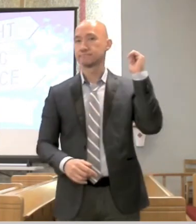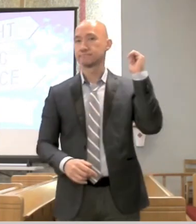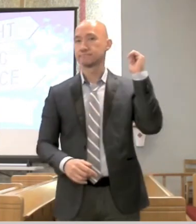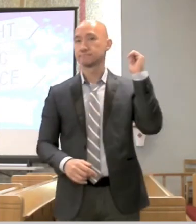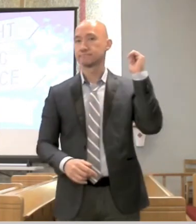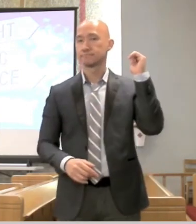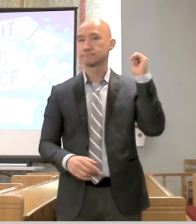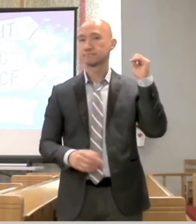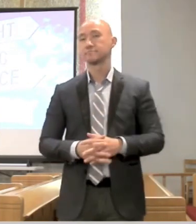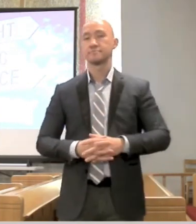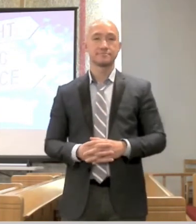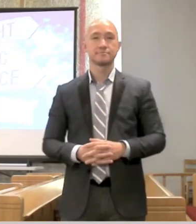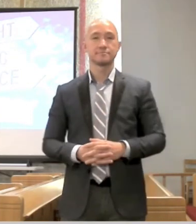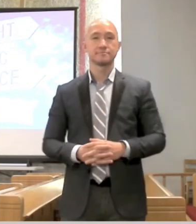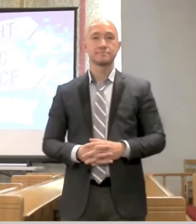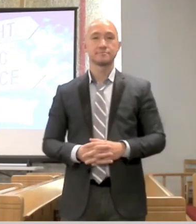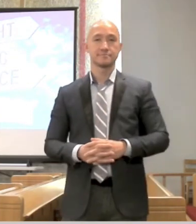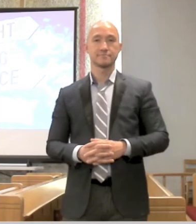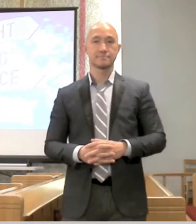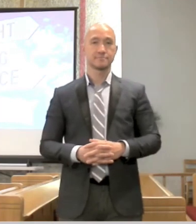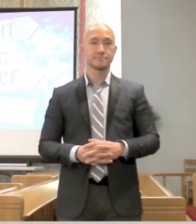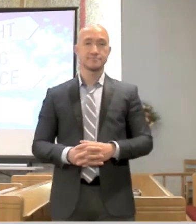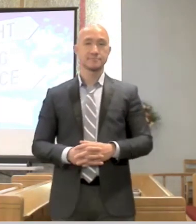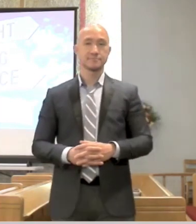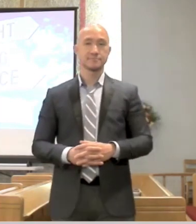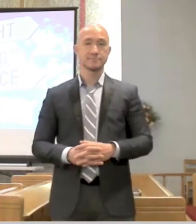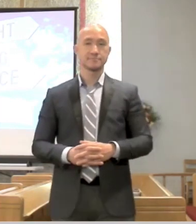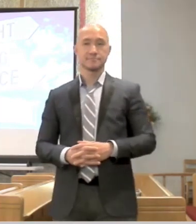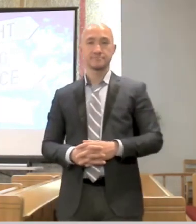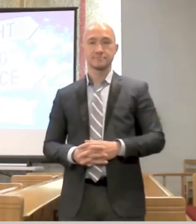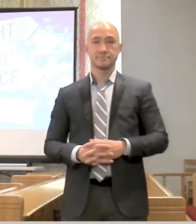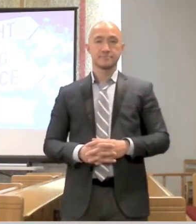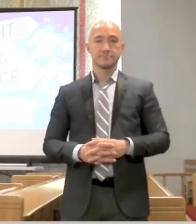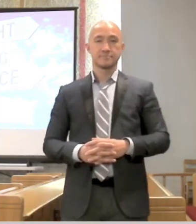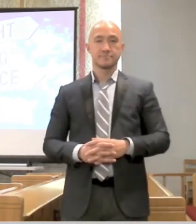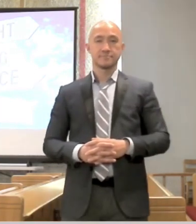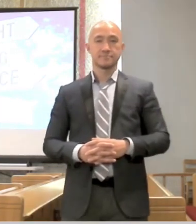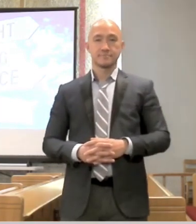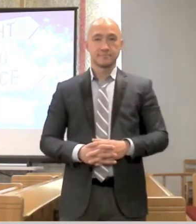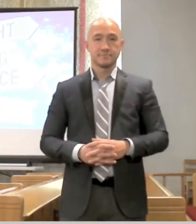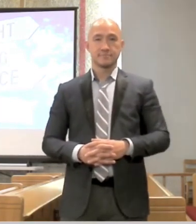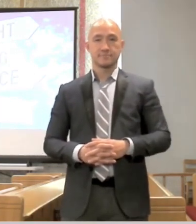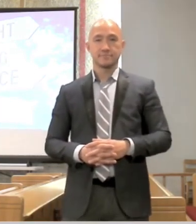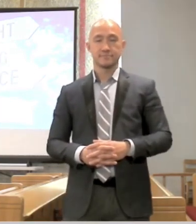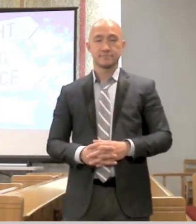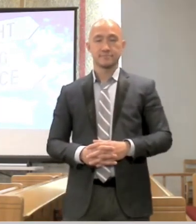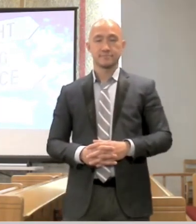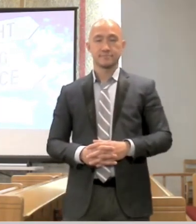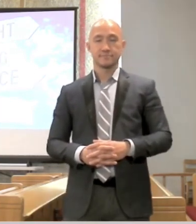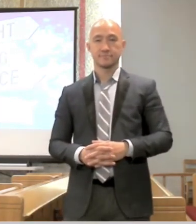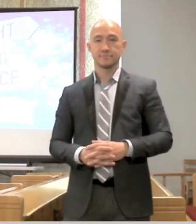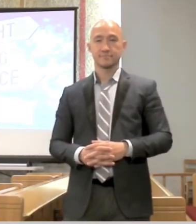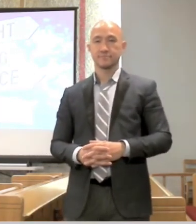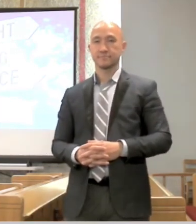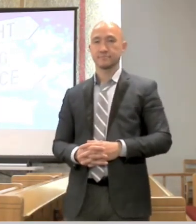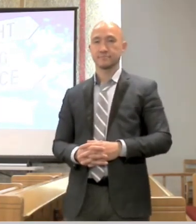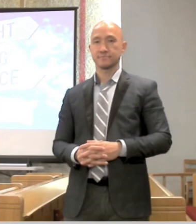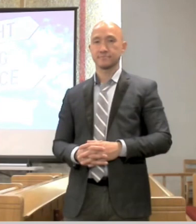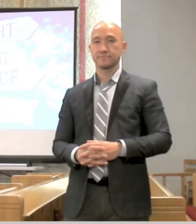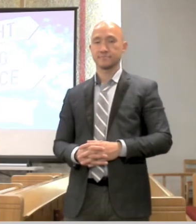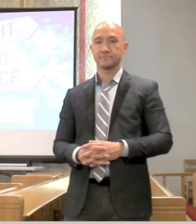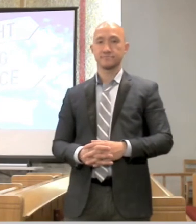crossroads. Just like that day, neither Pilate nor Herod nor the disciples understood the crossroads